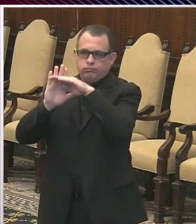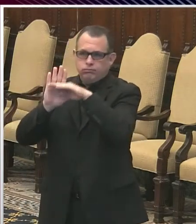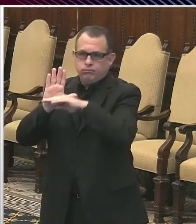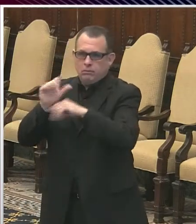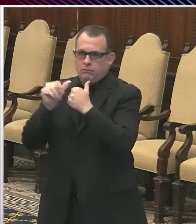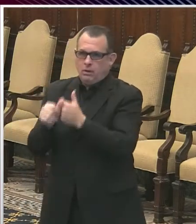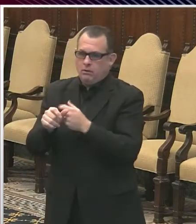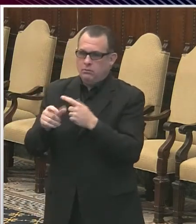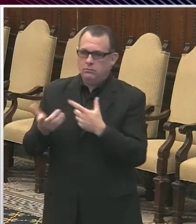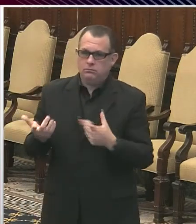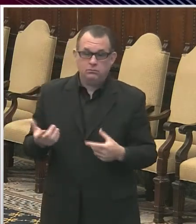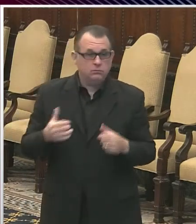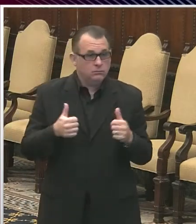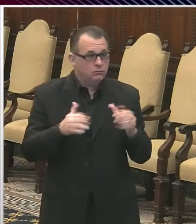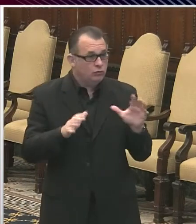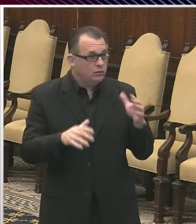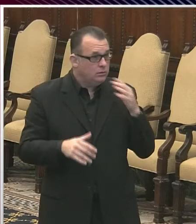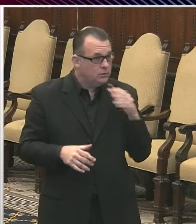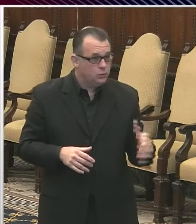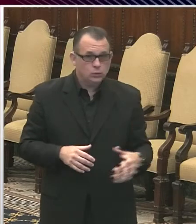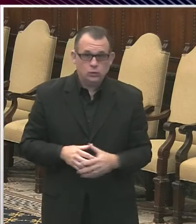Hall.